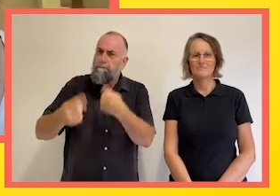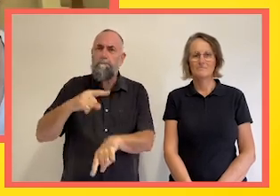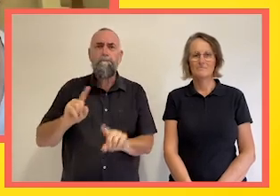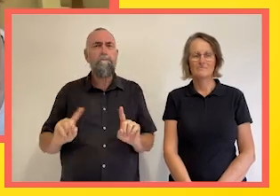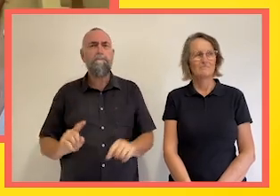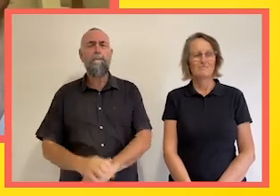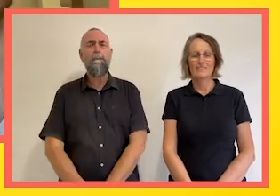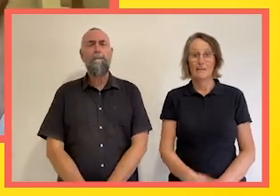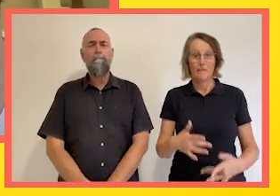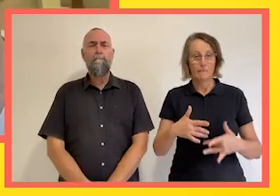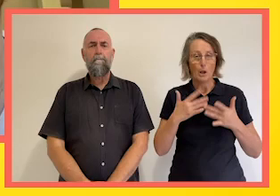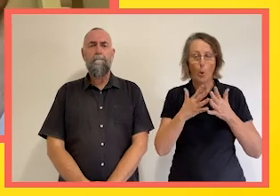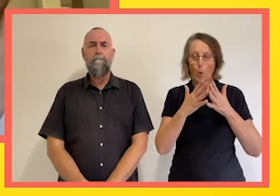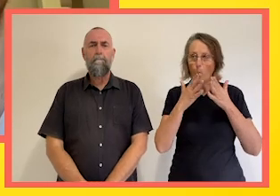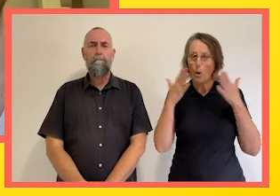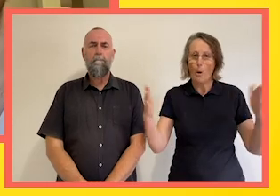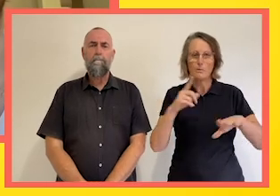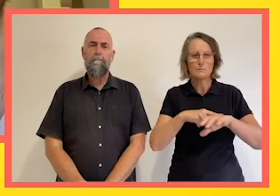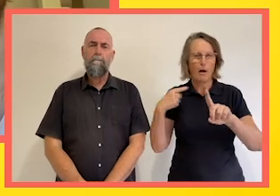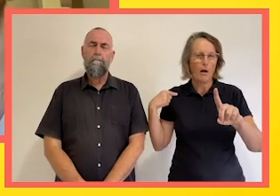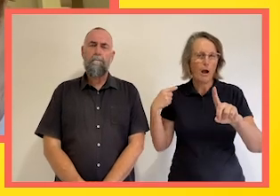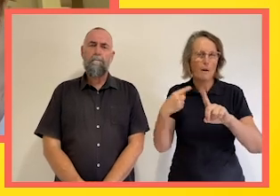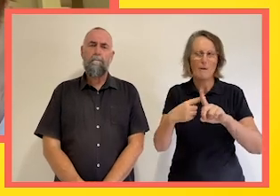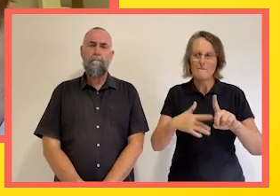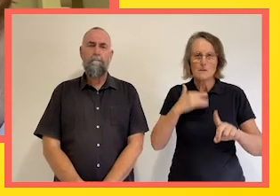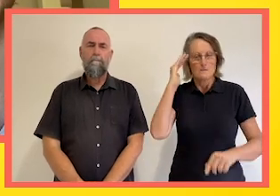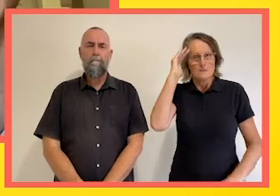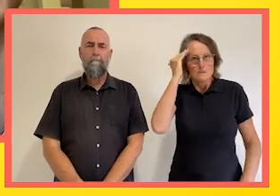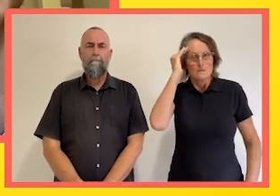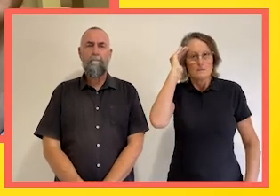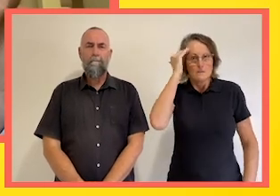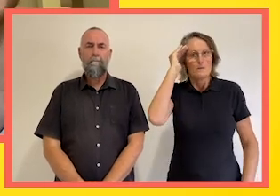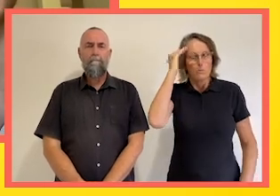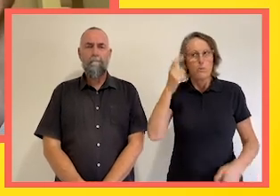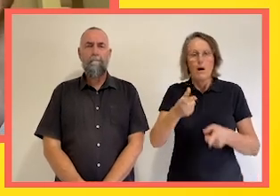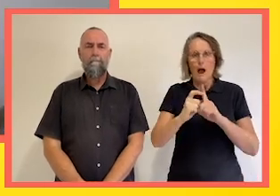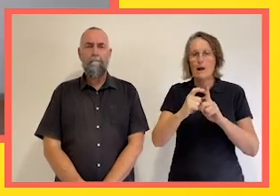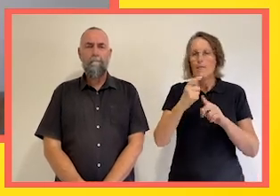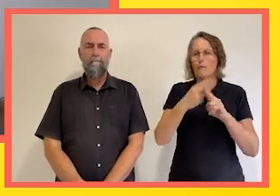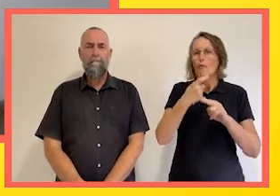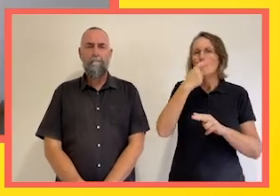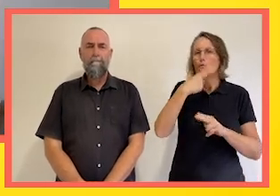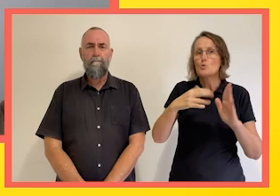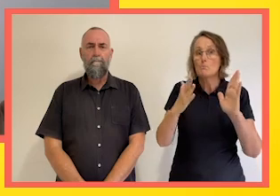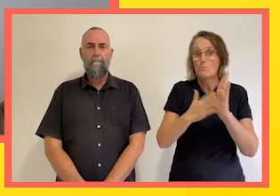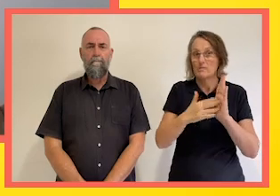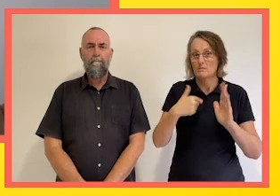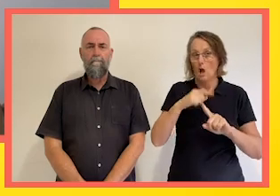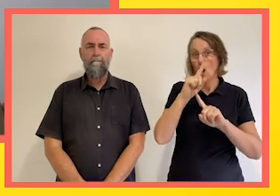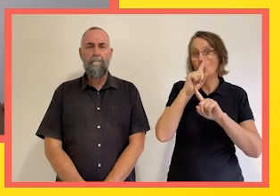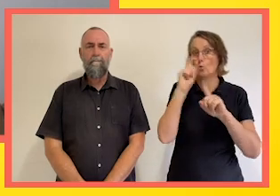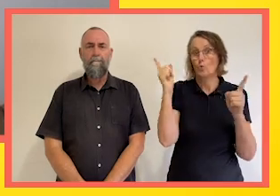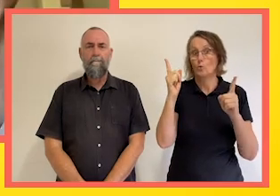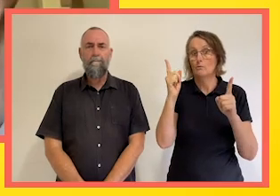long season. It was long and it was testing. There was a couple of months there where I wasn't